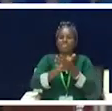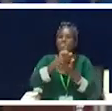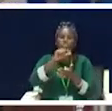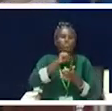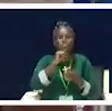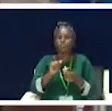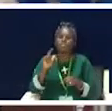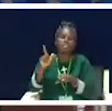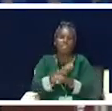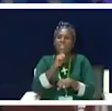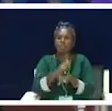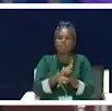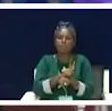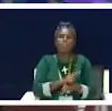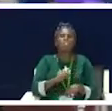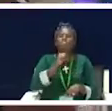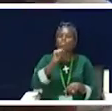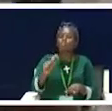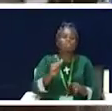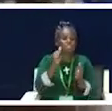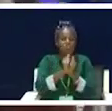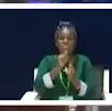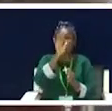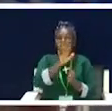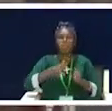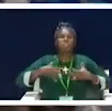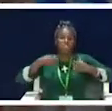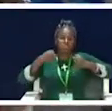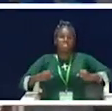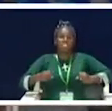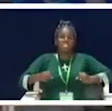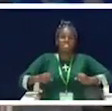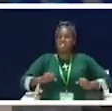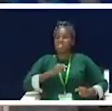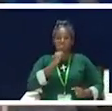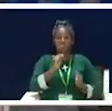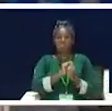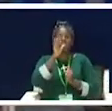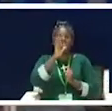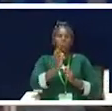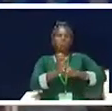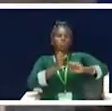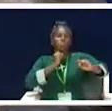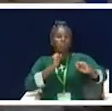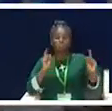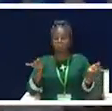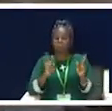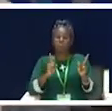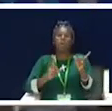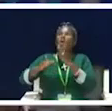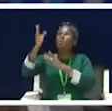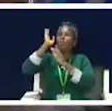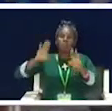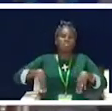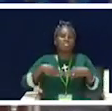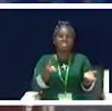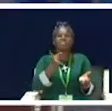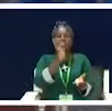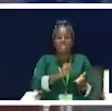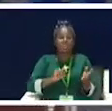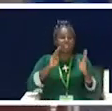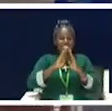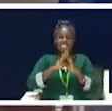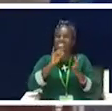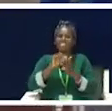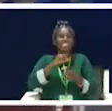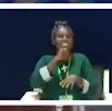strength, not with your hand, not with your sword. God gave them a city they did not hold. I pray for